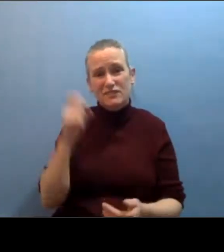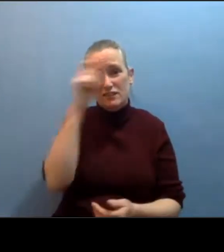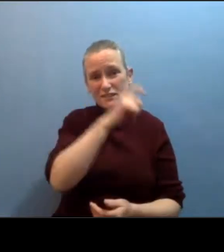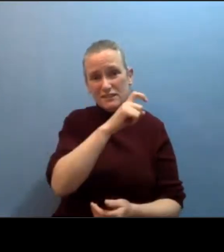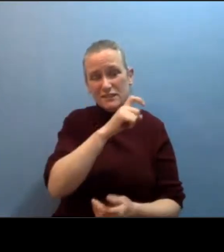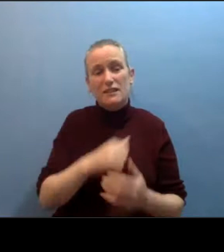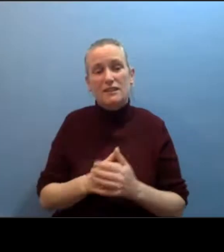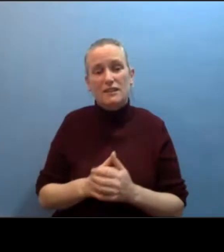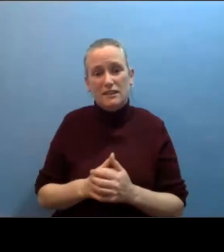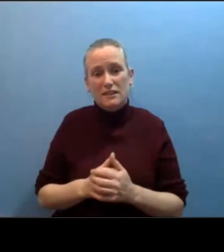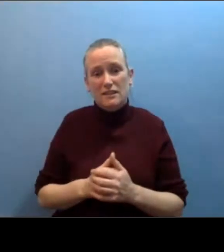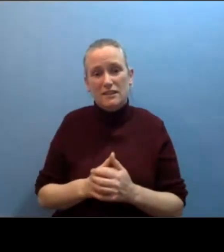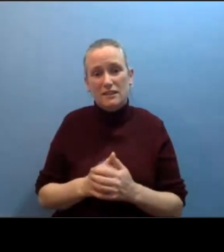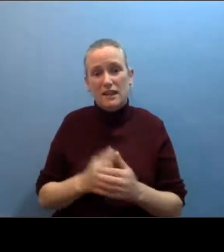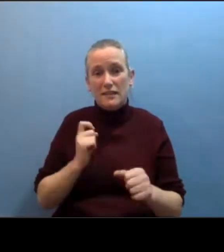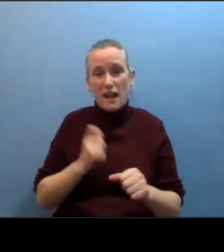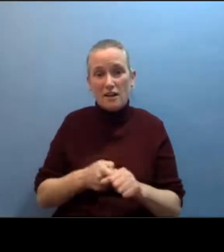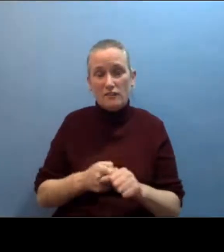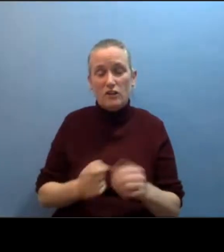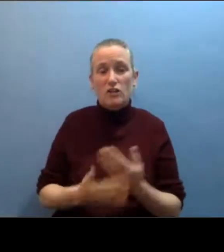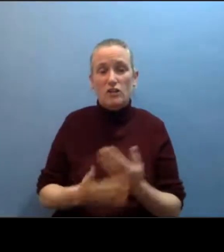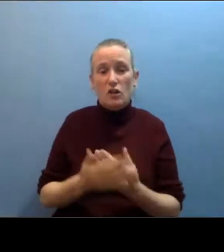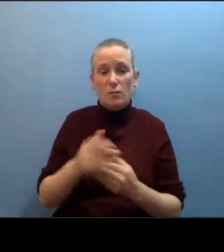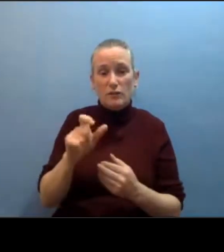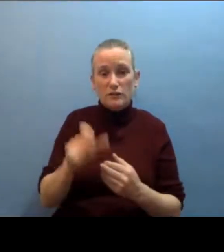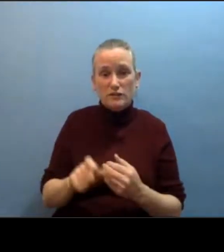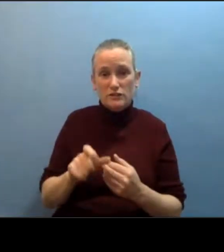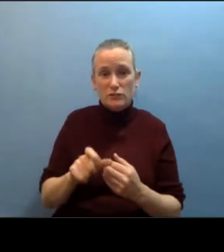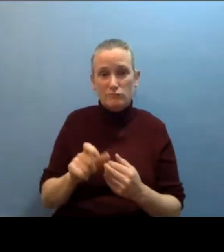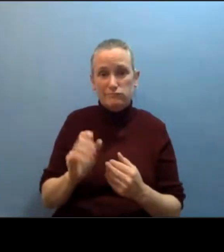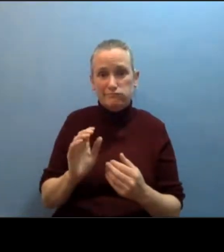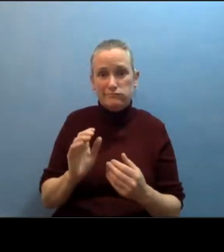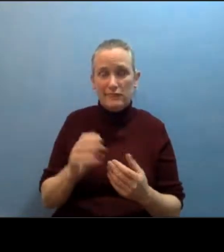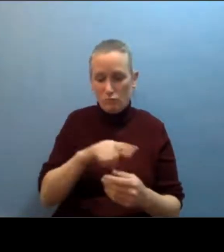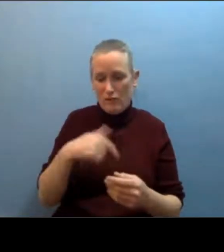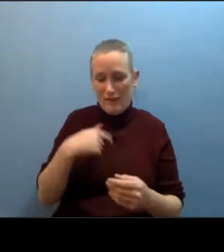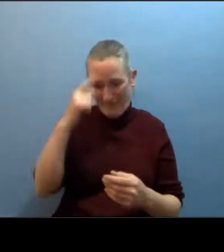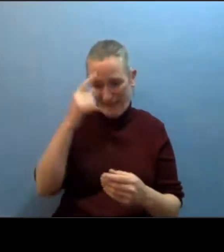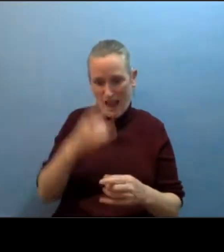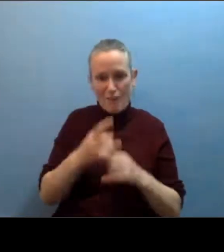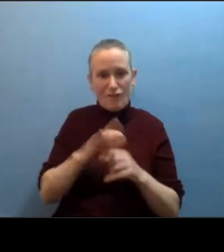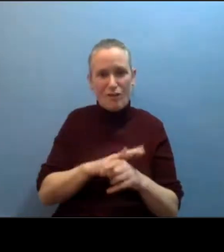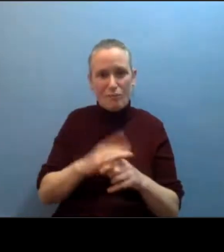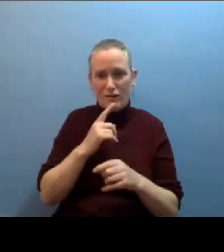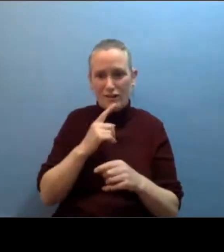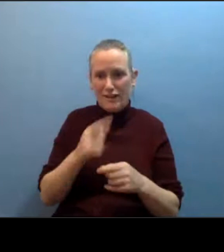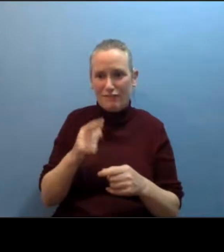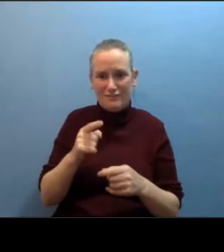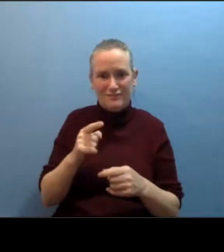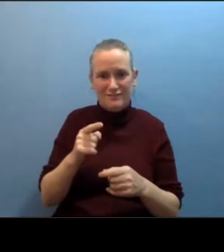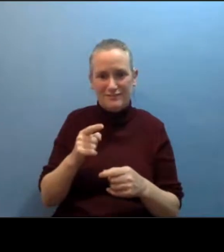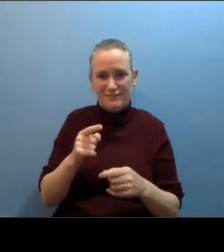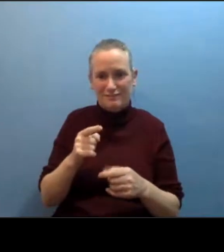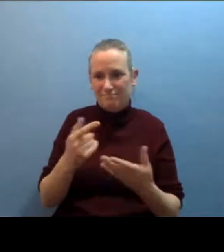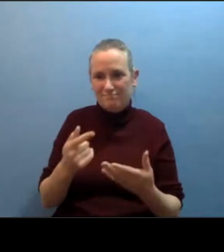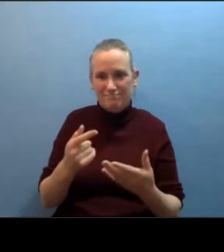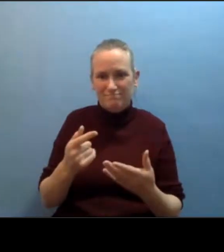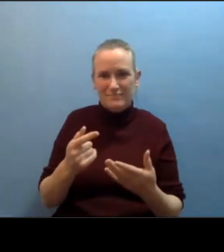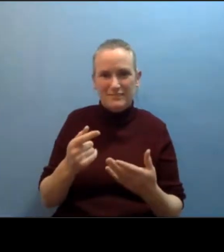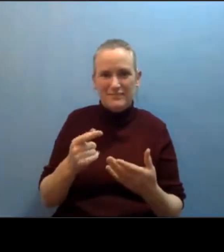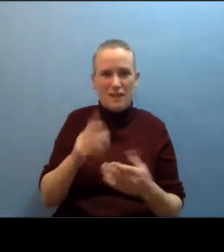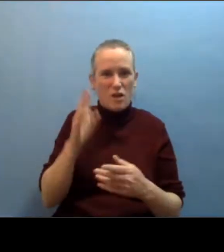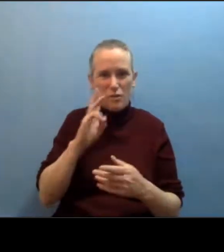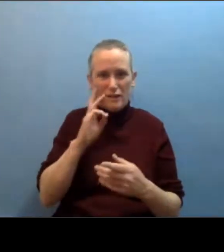if it's hard for a young person to engage with the resources that we think could be really helpful. But the fact that she's seeing a